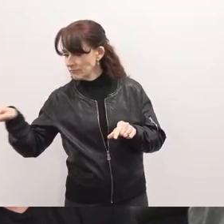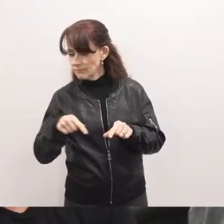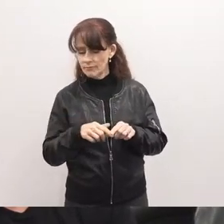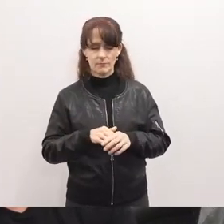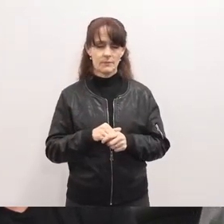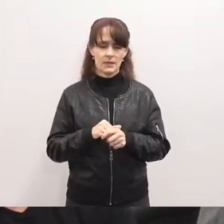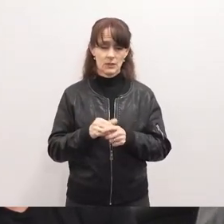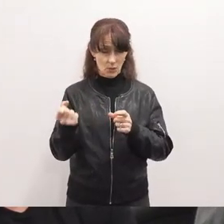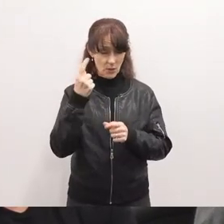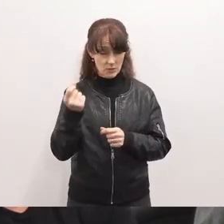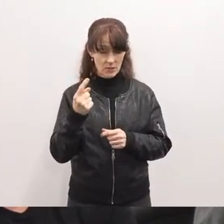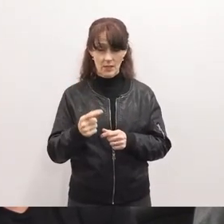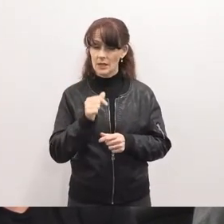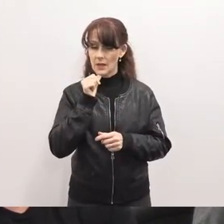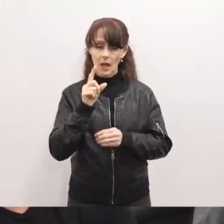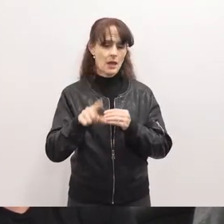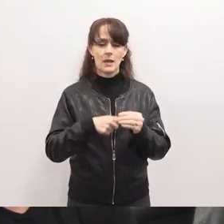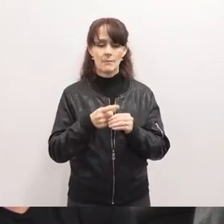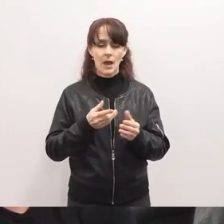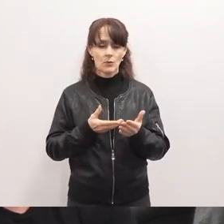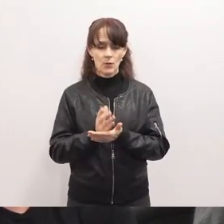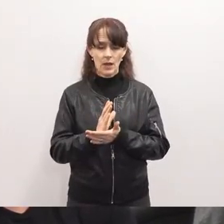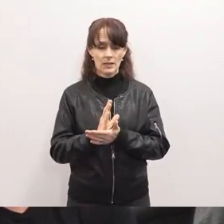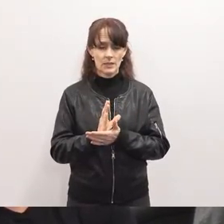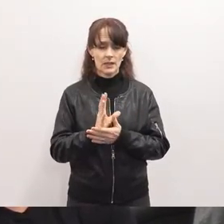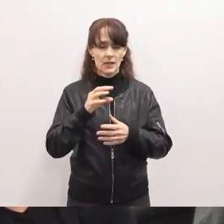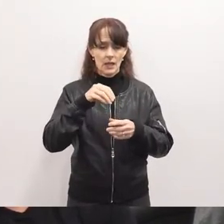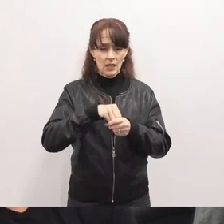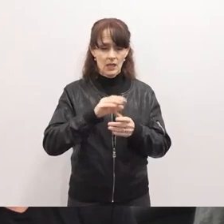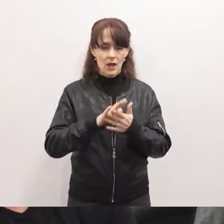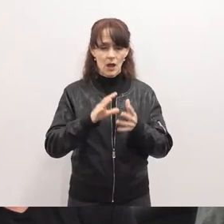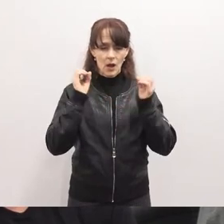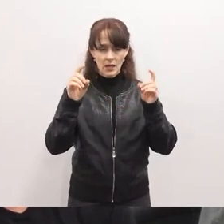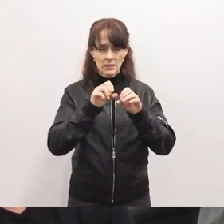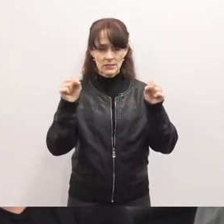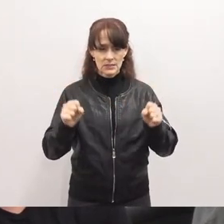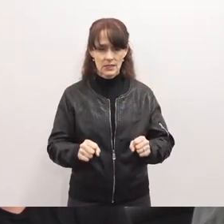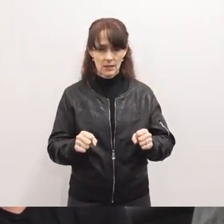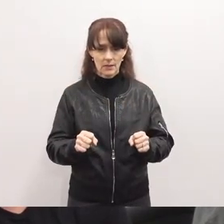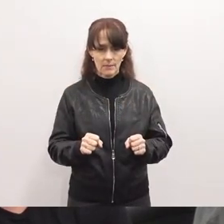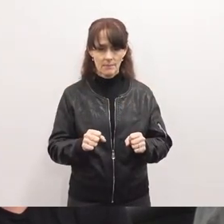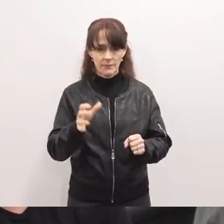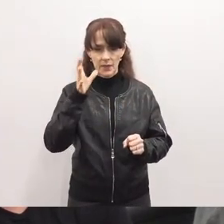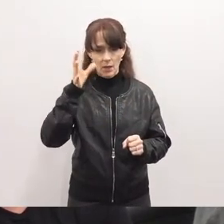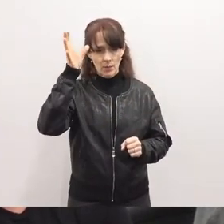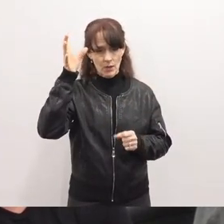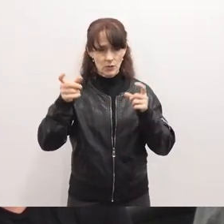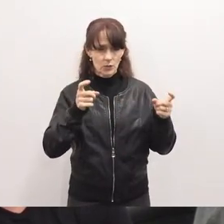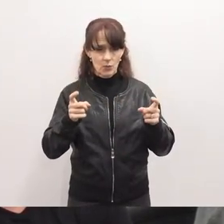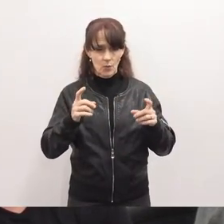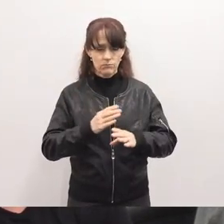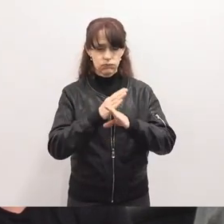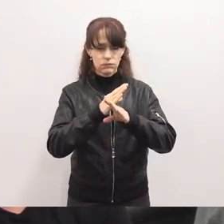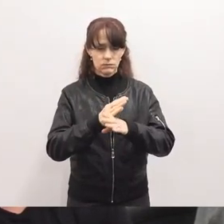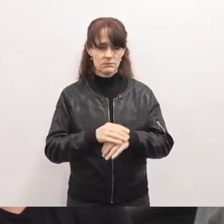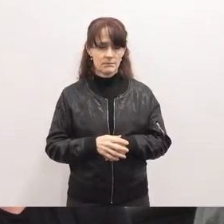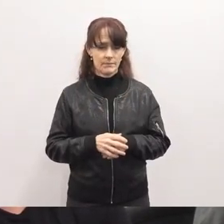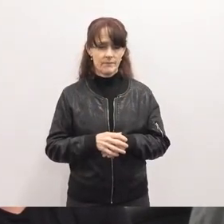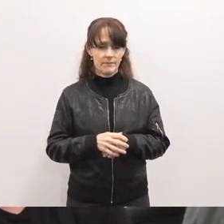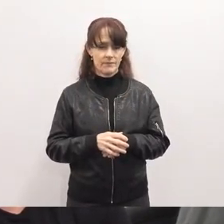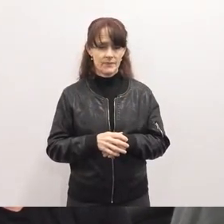see, do you understand? This isn't about rights. This is intrusion into our education system and into parental control. It is at the